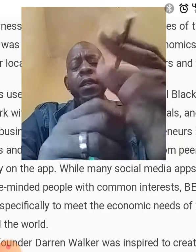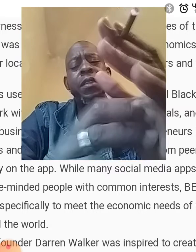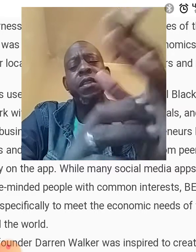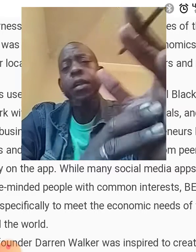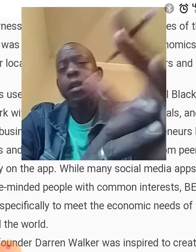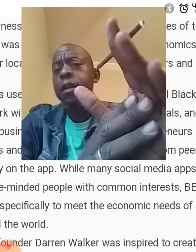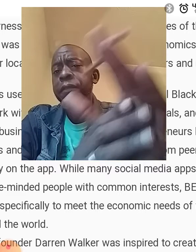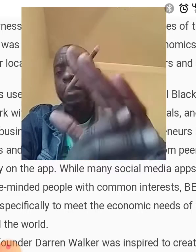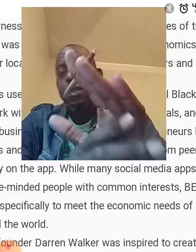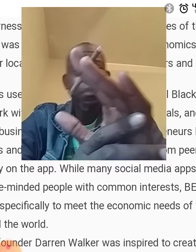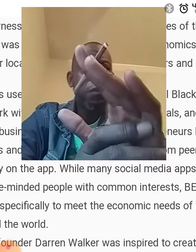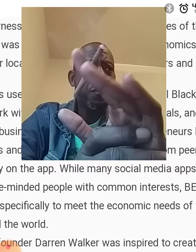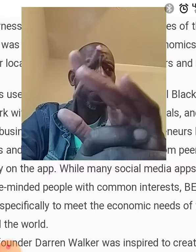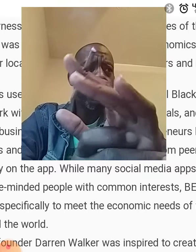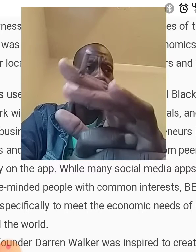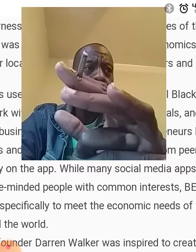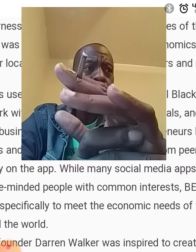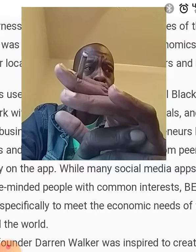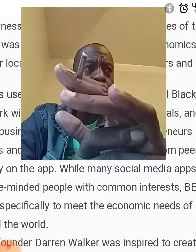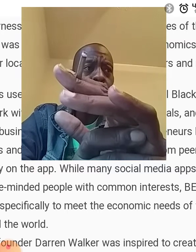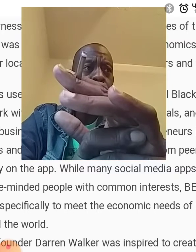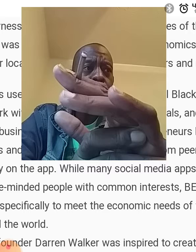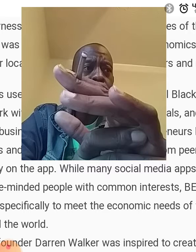making a concerted effort to